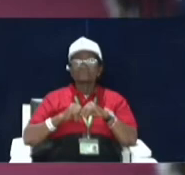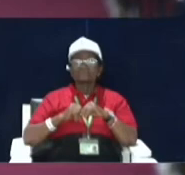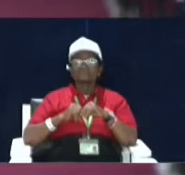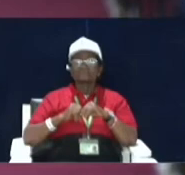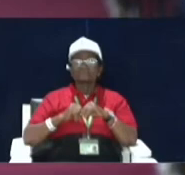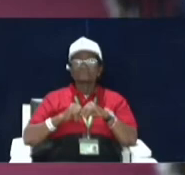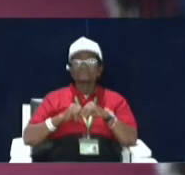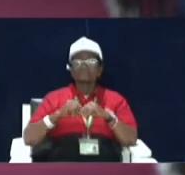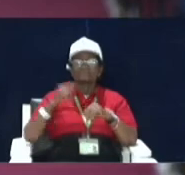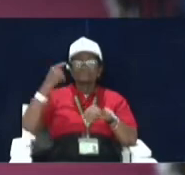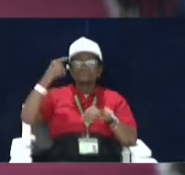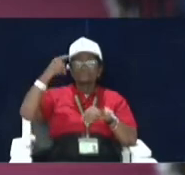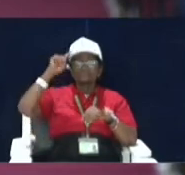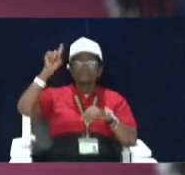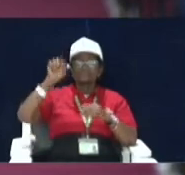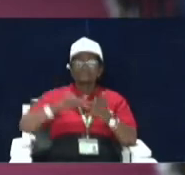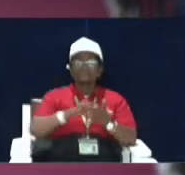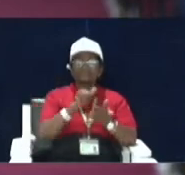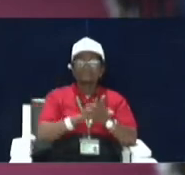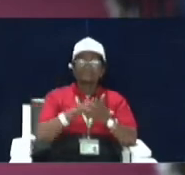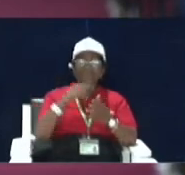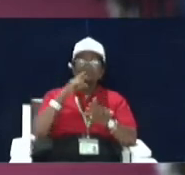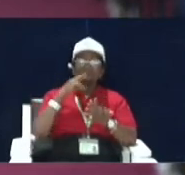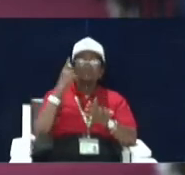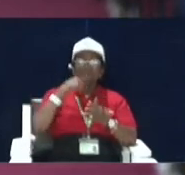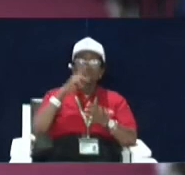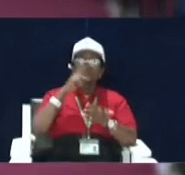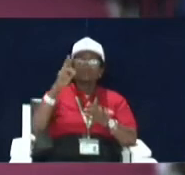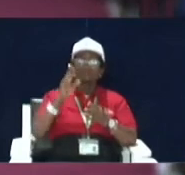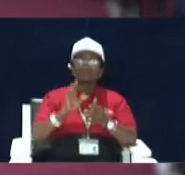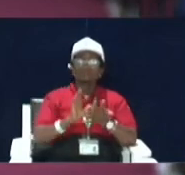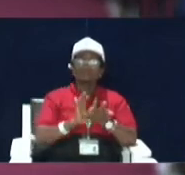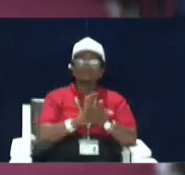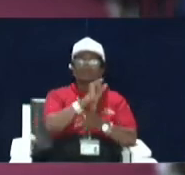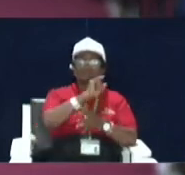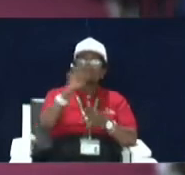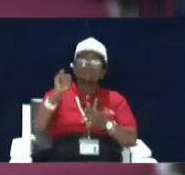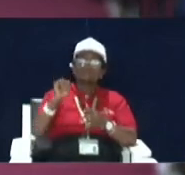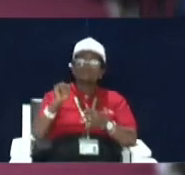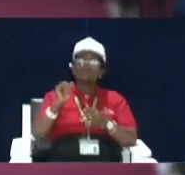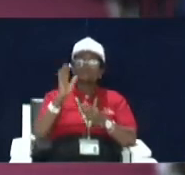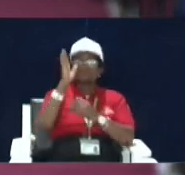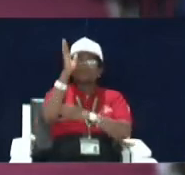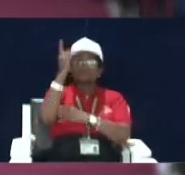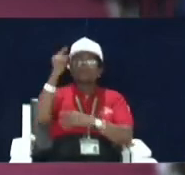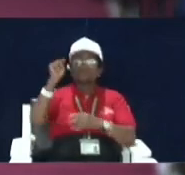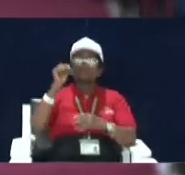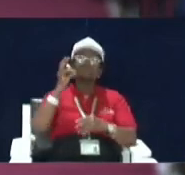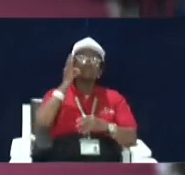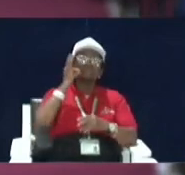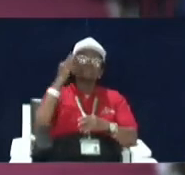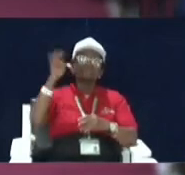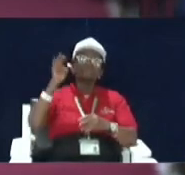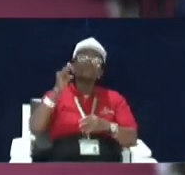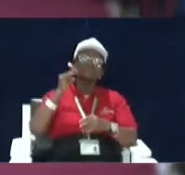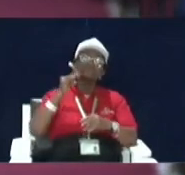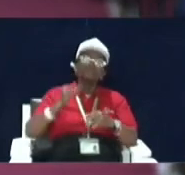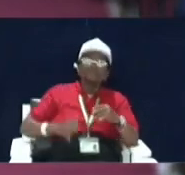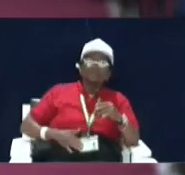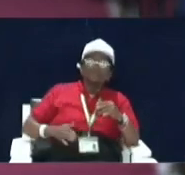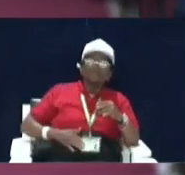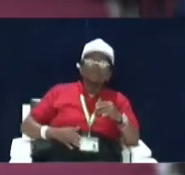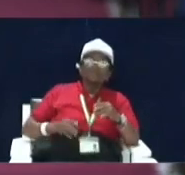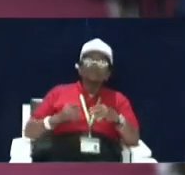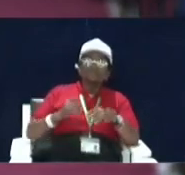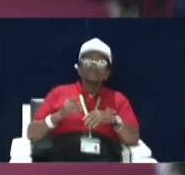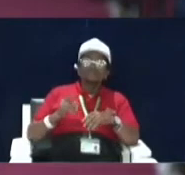And for those who are trusting God for the fruit of the womb, you want to tell Him, Father, send